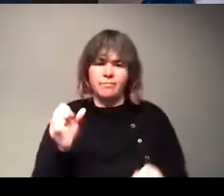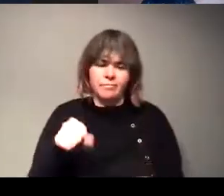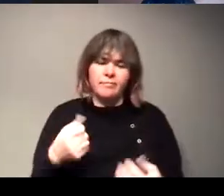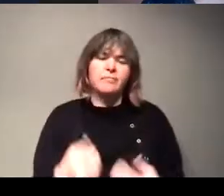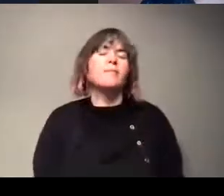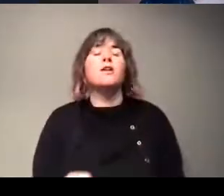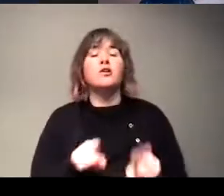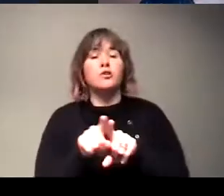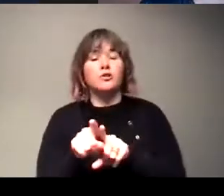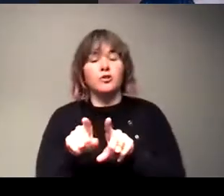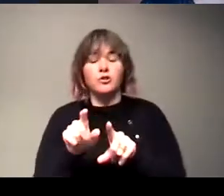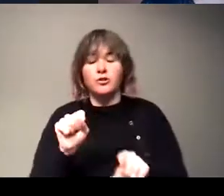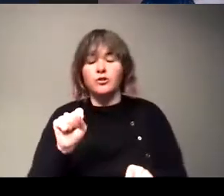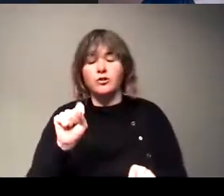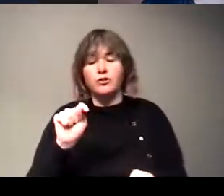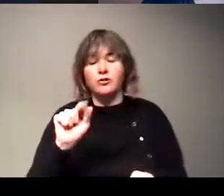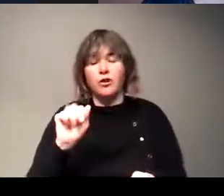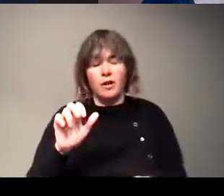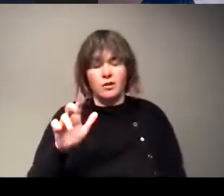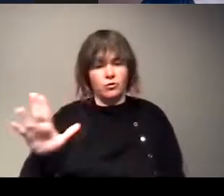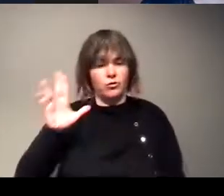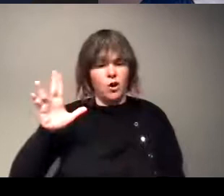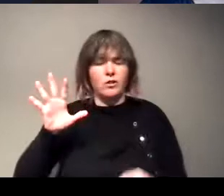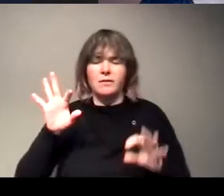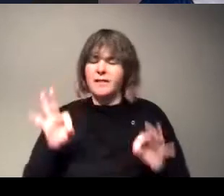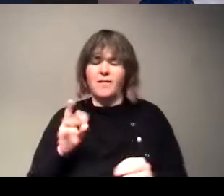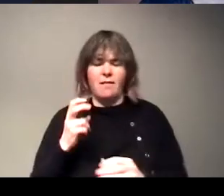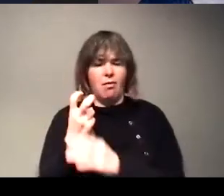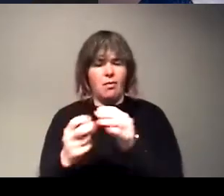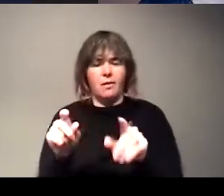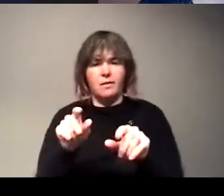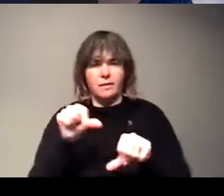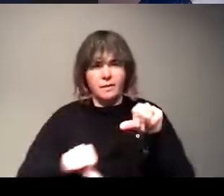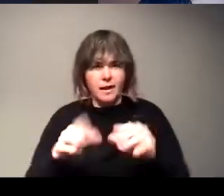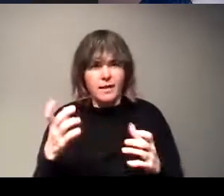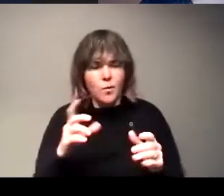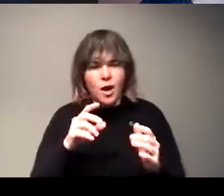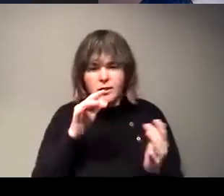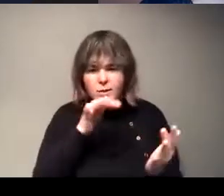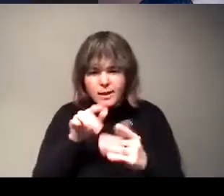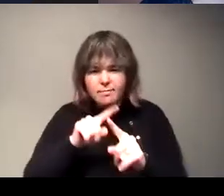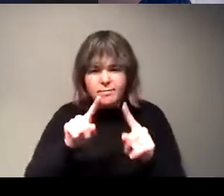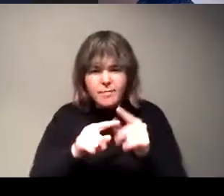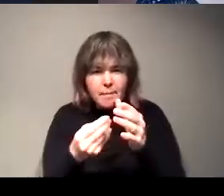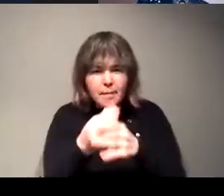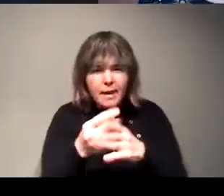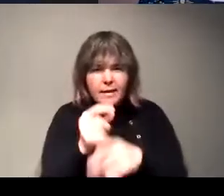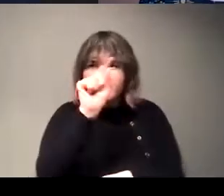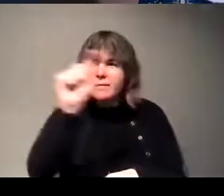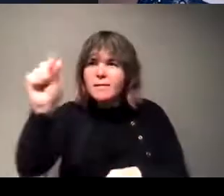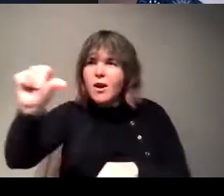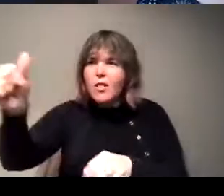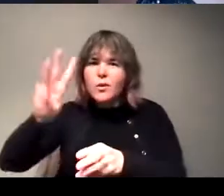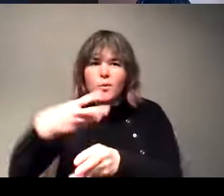Star Trek definitely brought me into science because I wanted to study all the plants that were off-world. And it